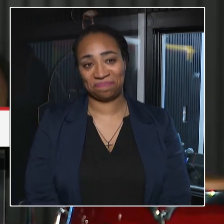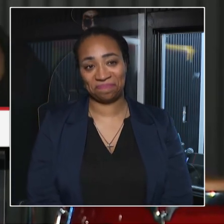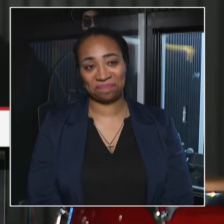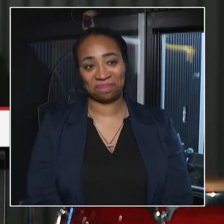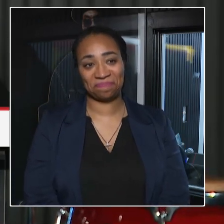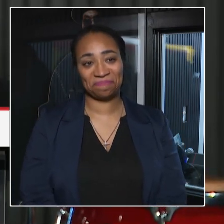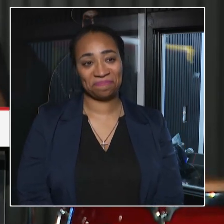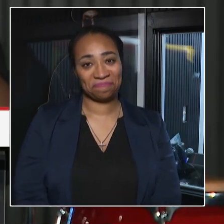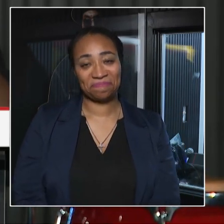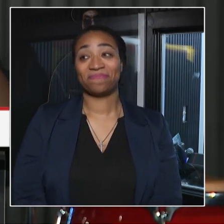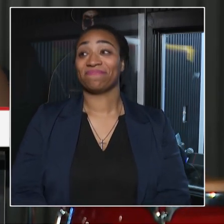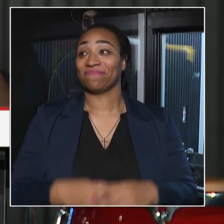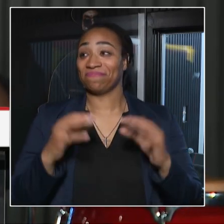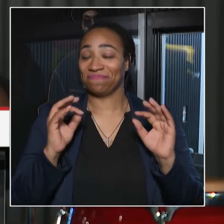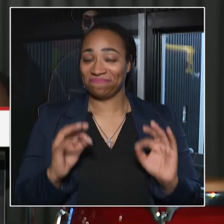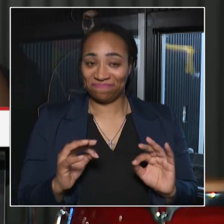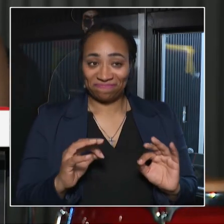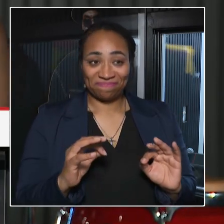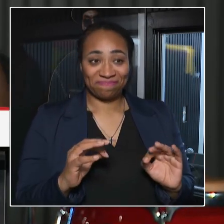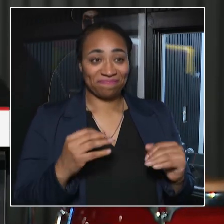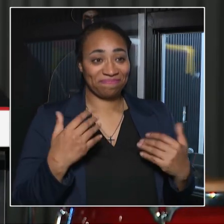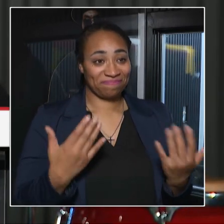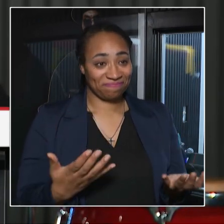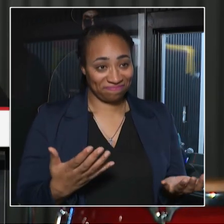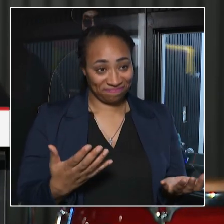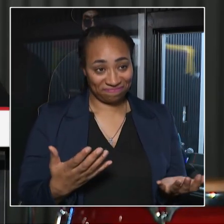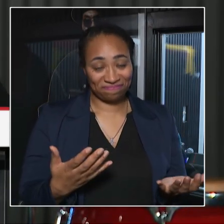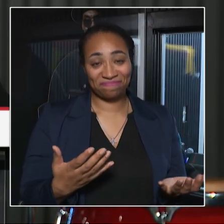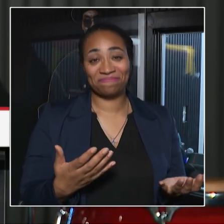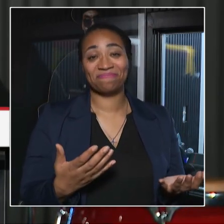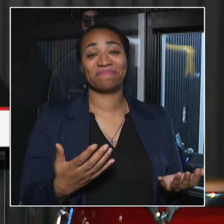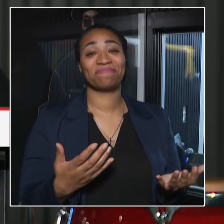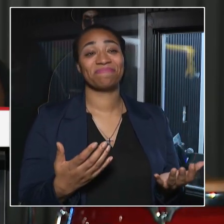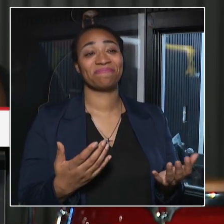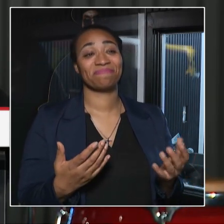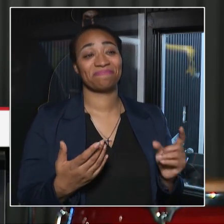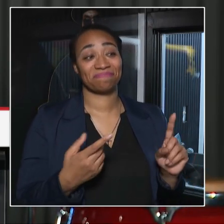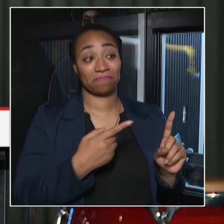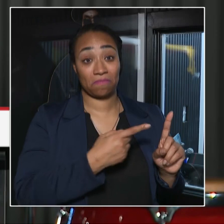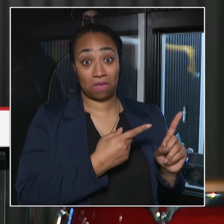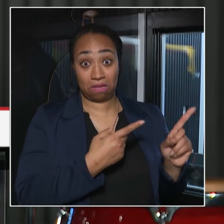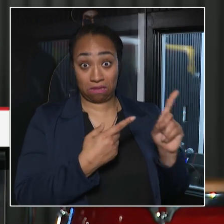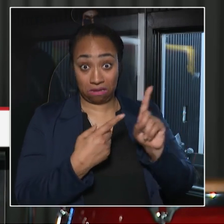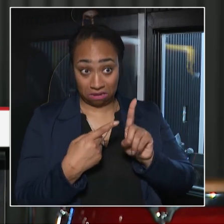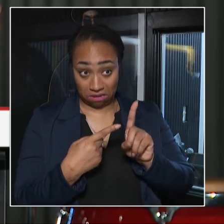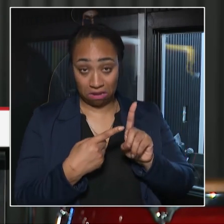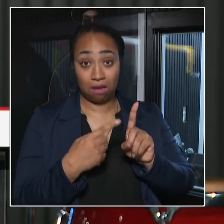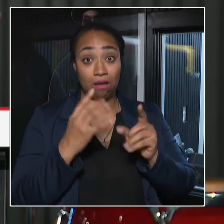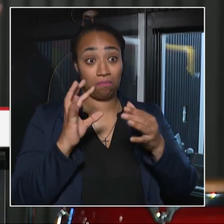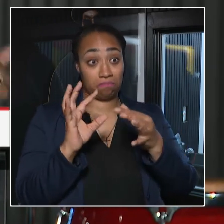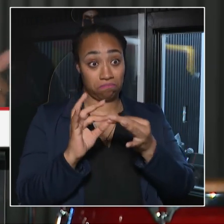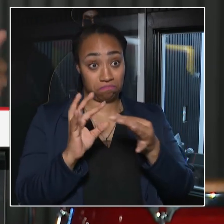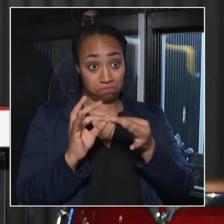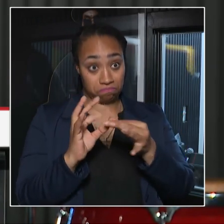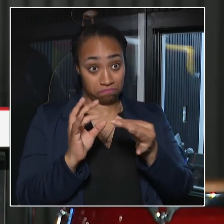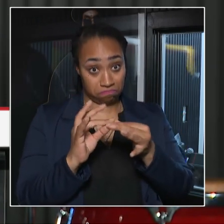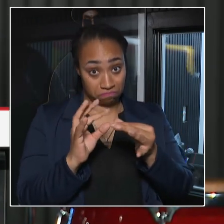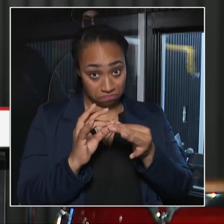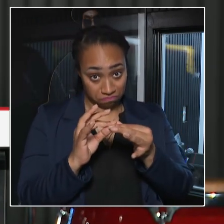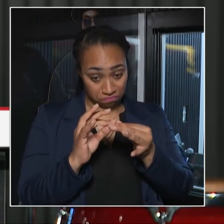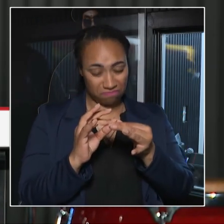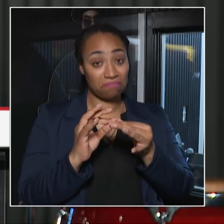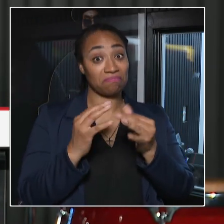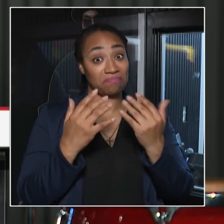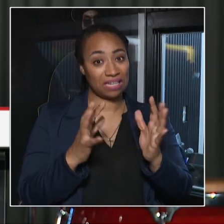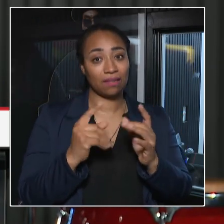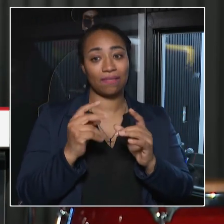to move on with Marcus Williams. Immediately after Marcus Williams, we're going to have the Experience Band and Show